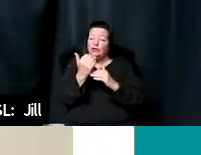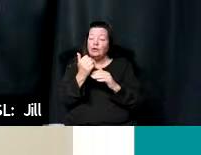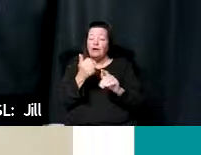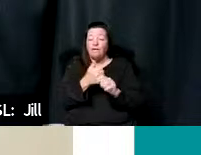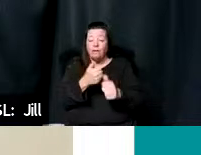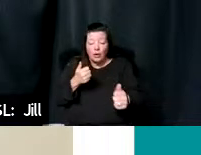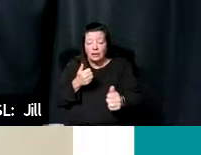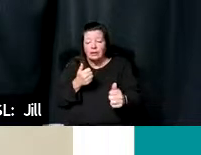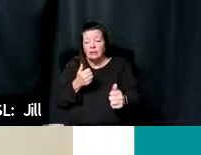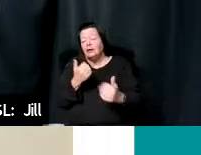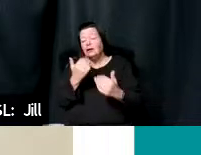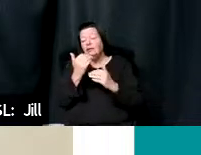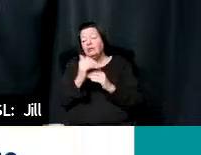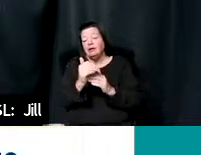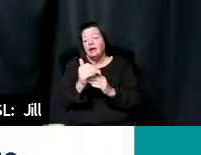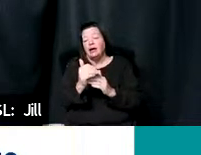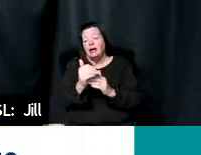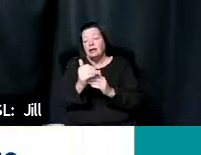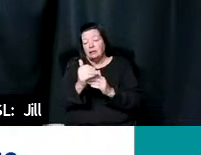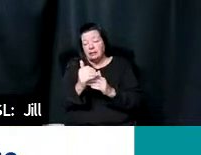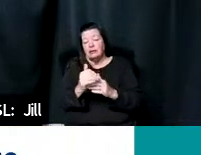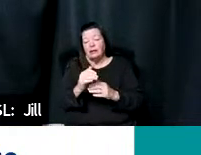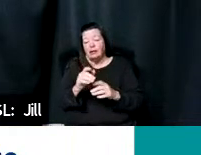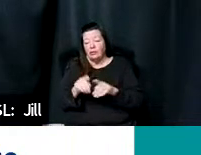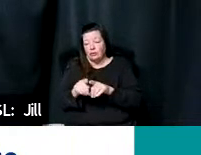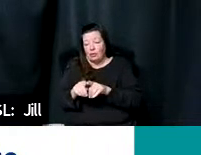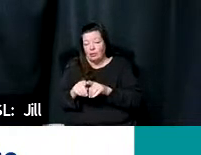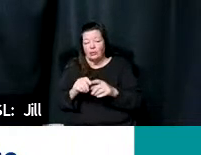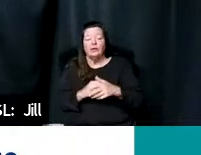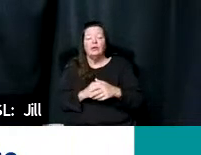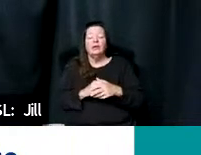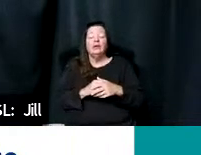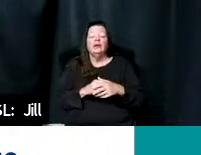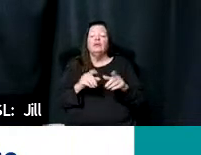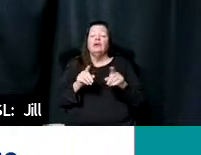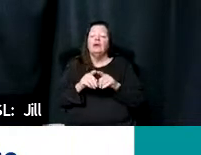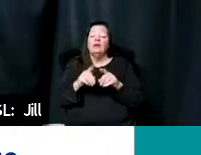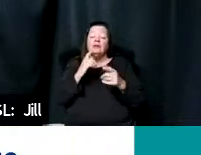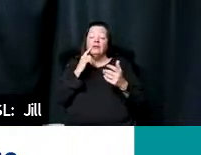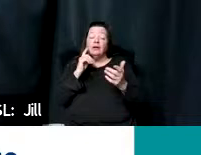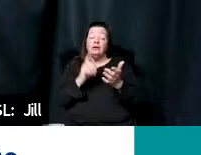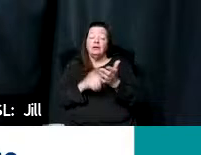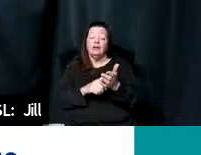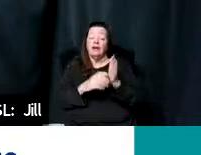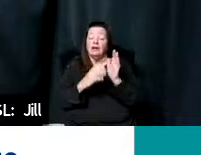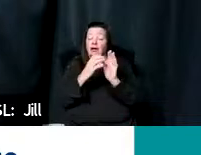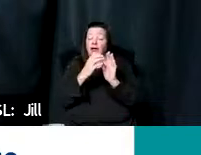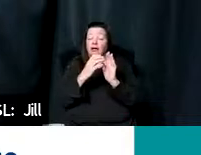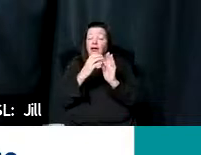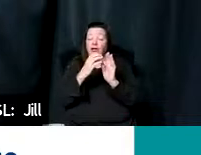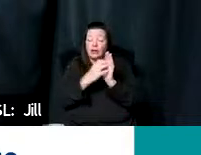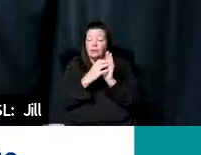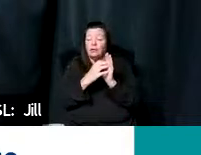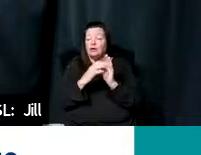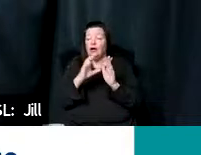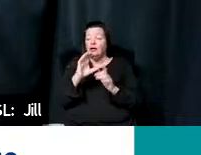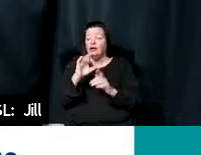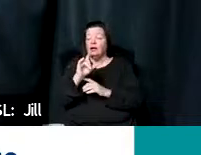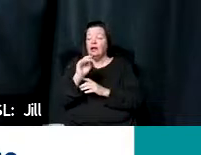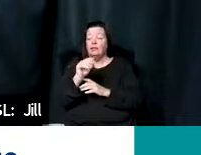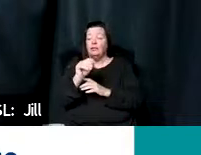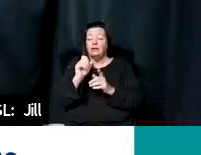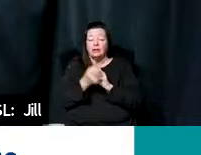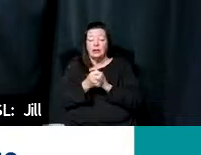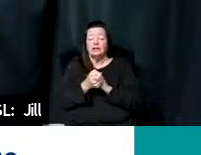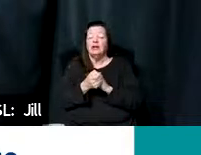as well. Next slide. We also identify chapter on climate change and the efforts of